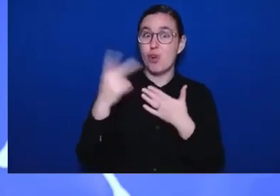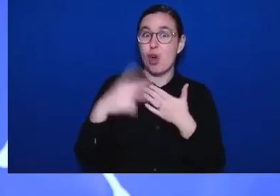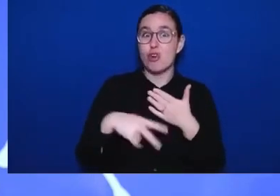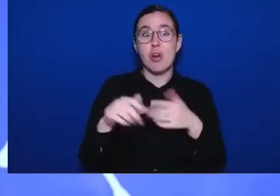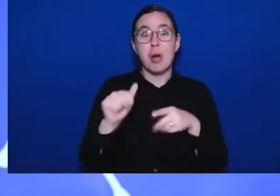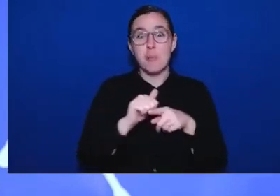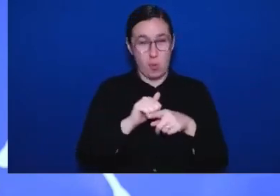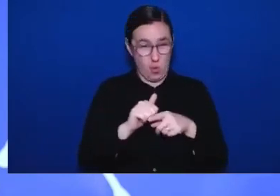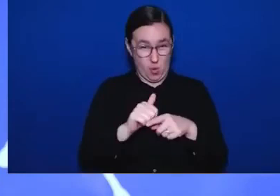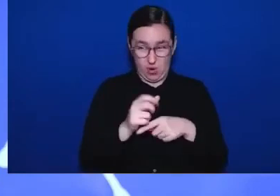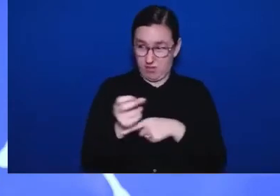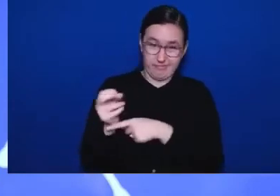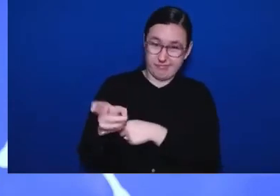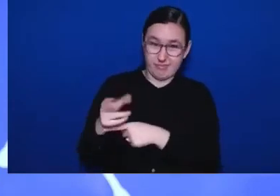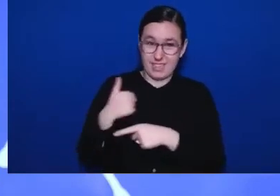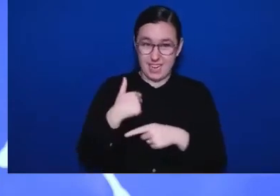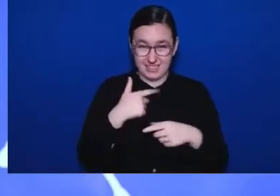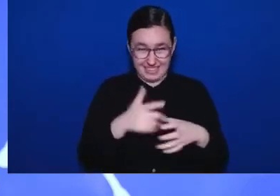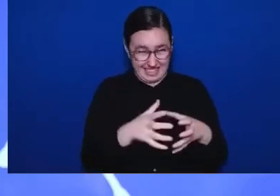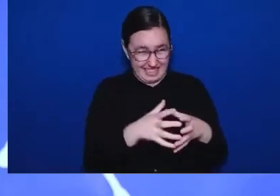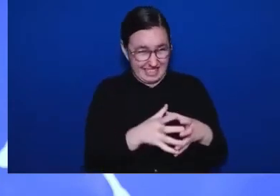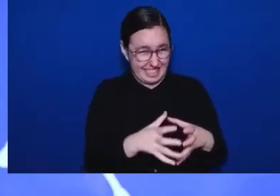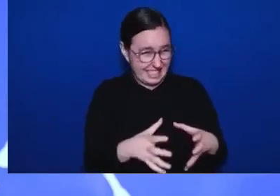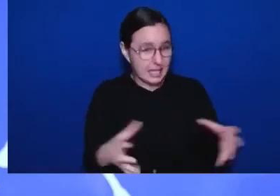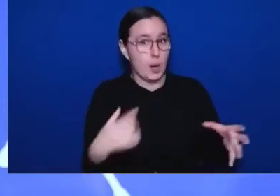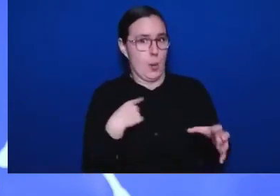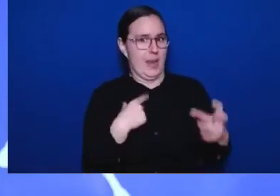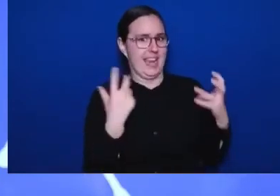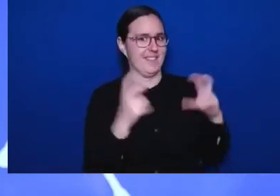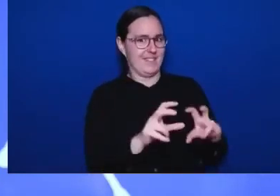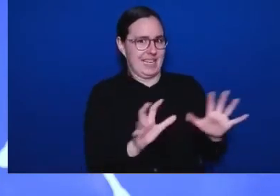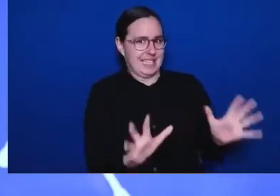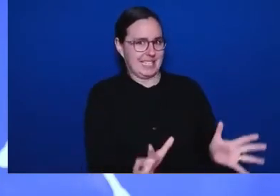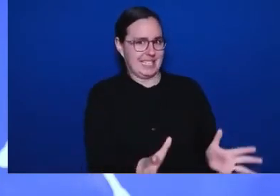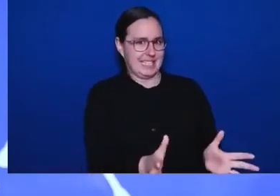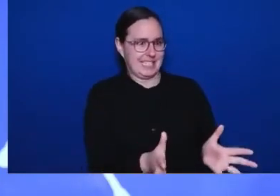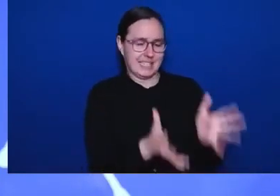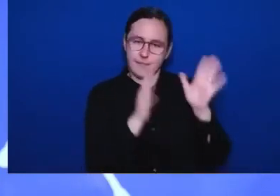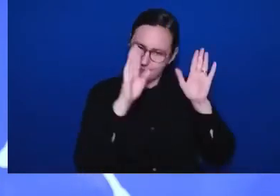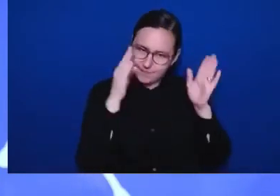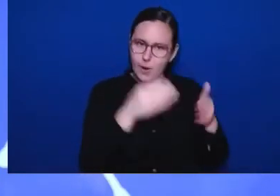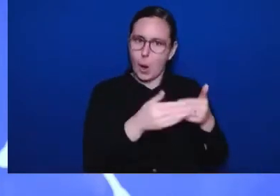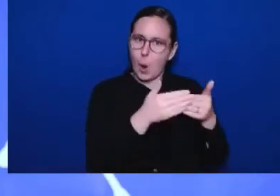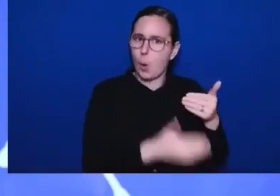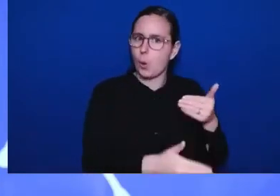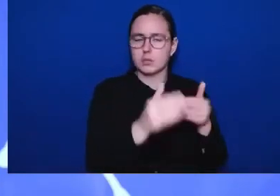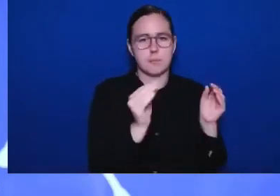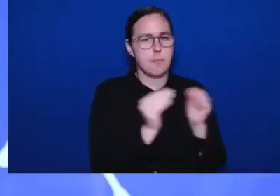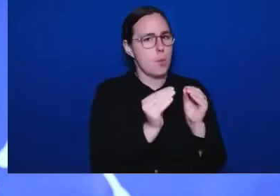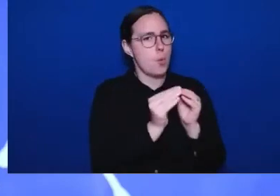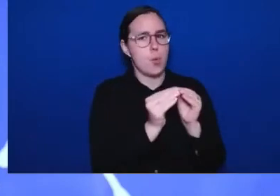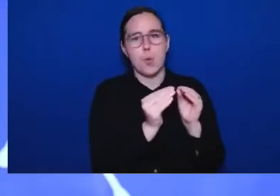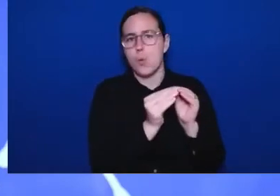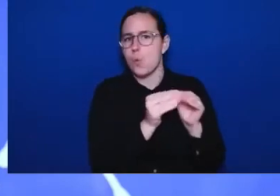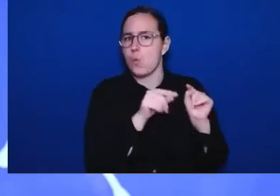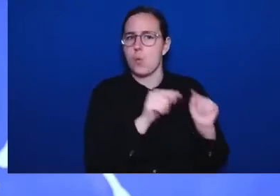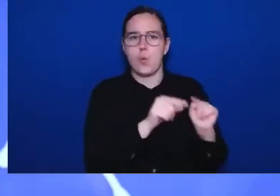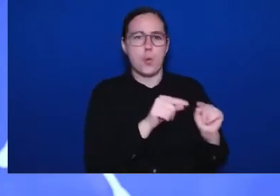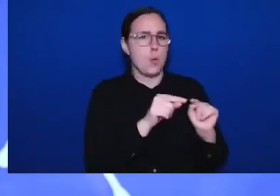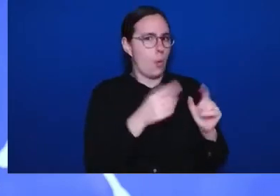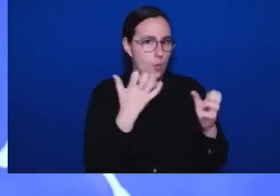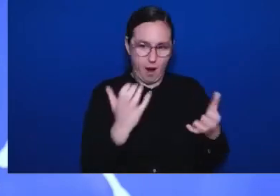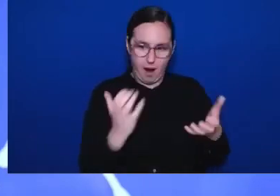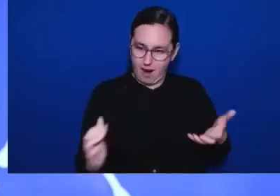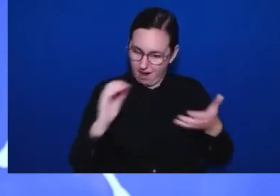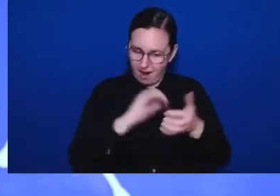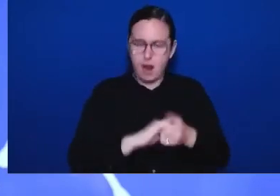continue to be a focus for ourselves and our partners in healthcare. So I think the short answer to that